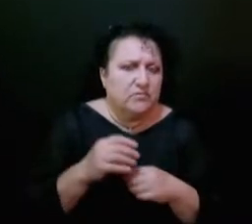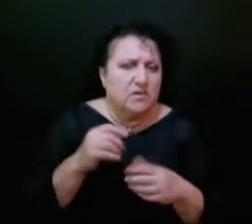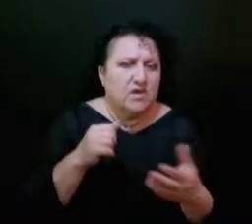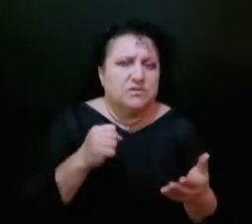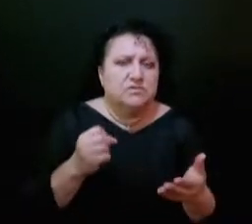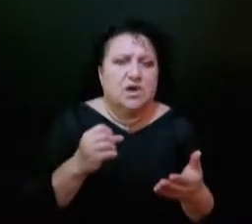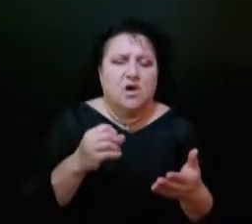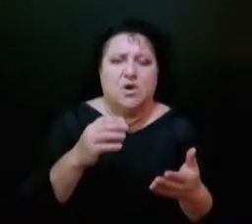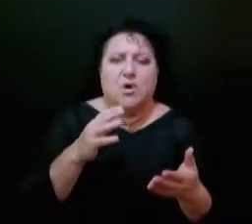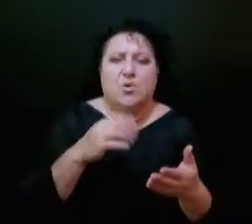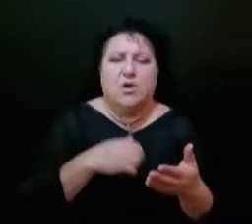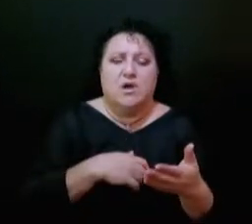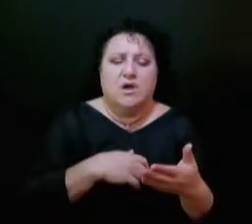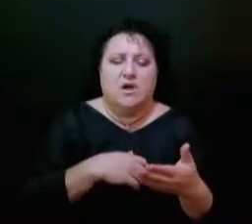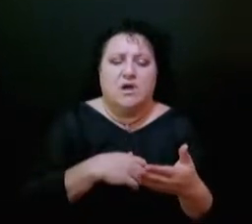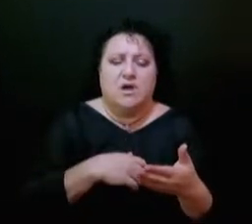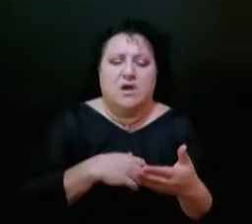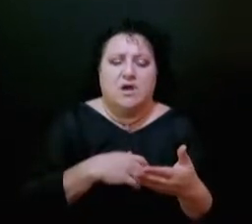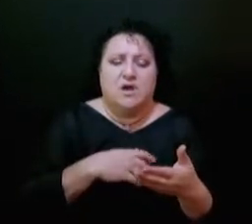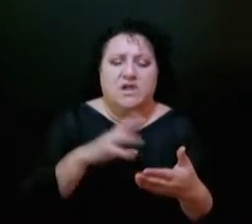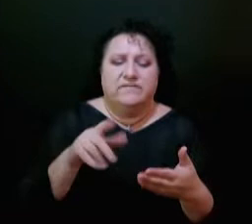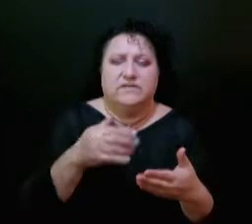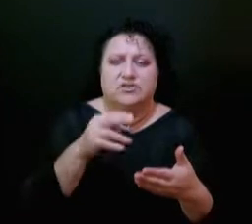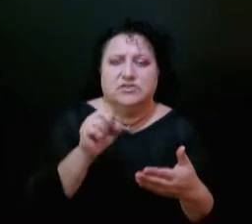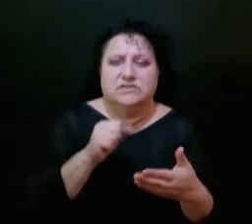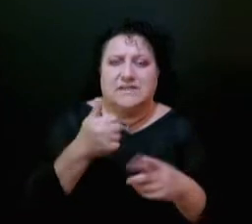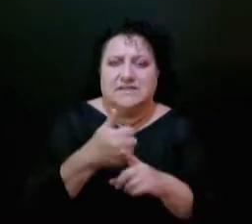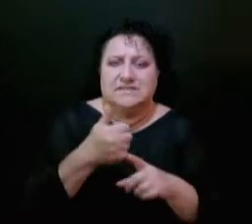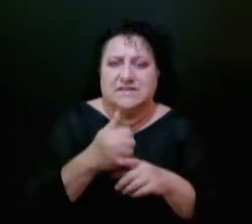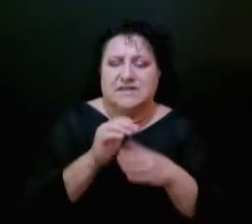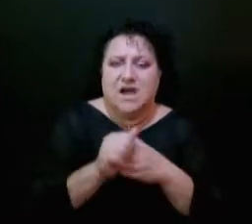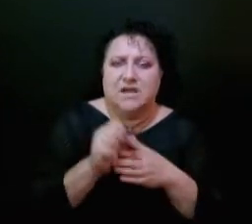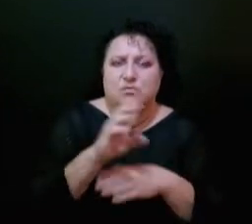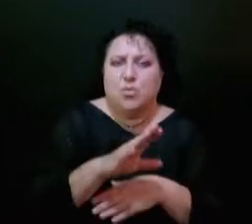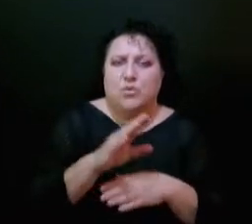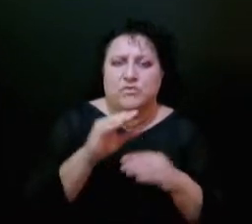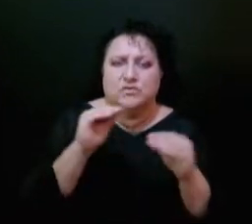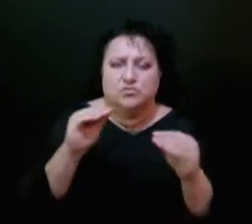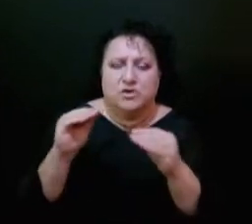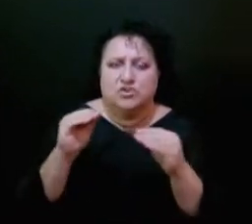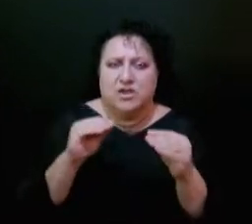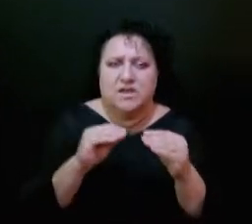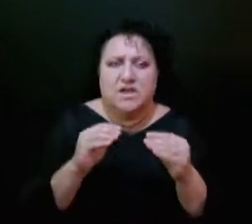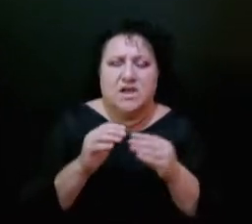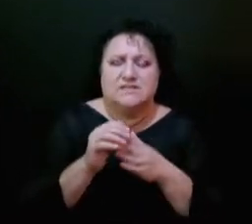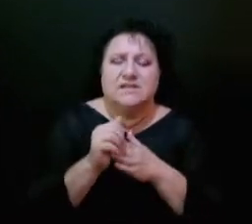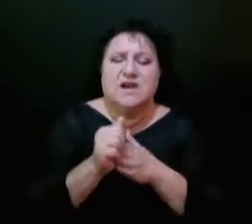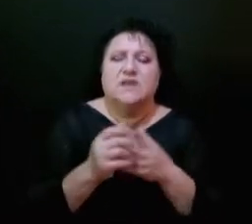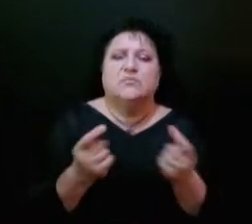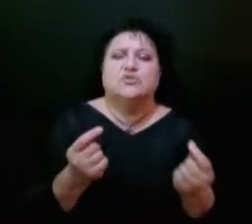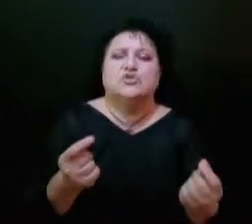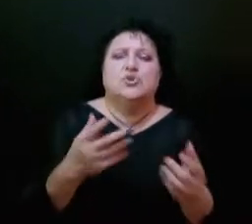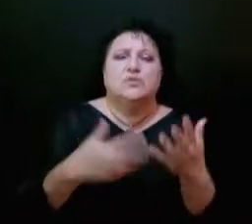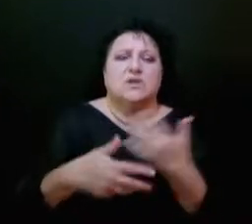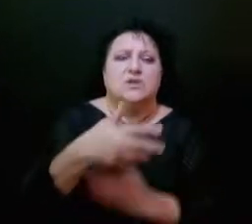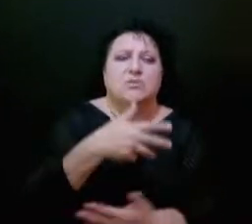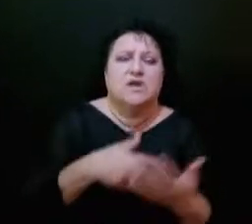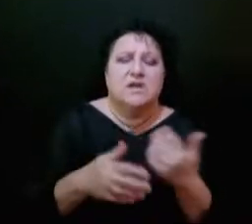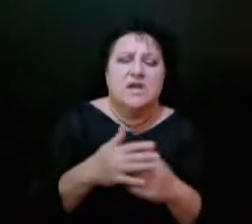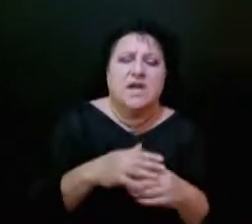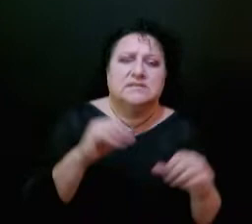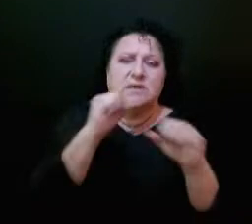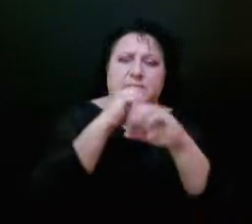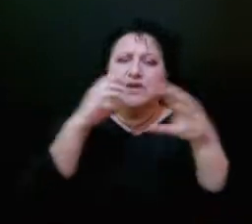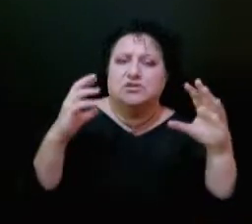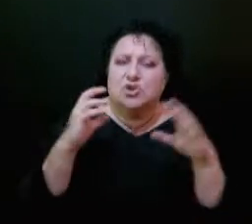or instruction for how we act in relationship with each other as the church. It's the picture of a description of how